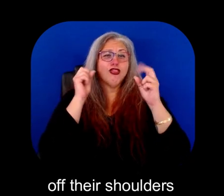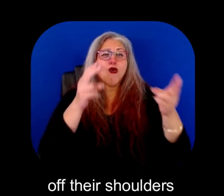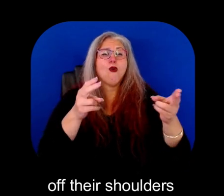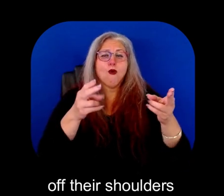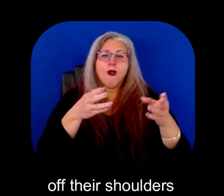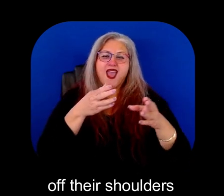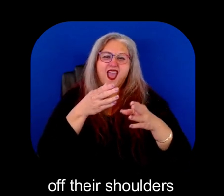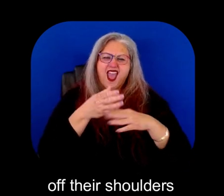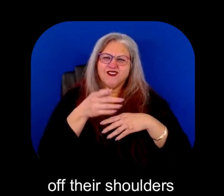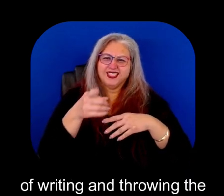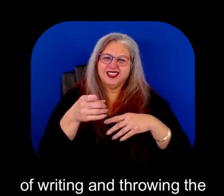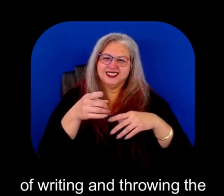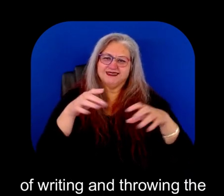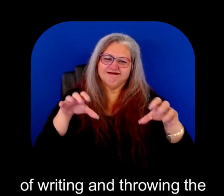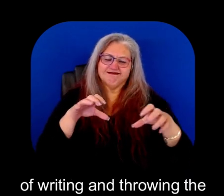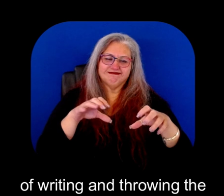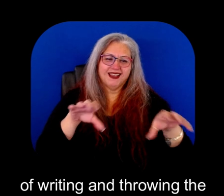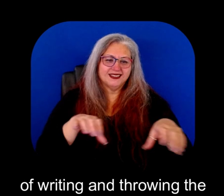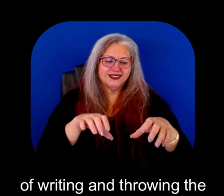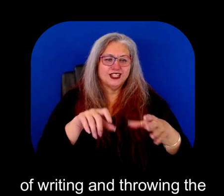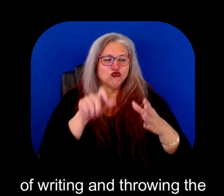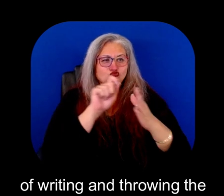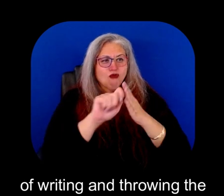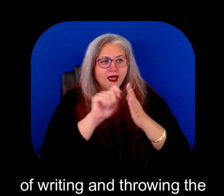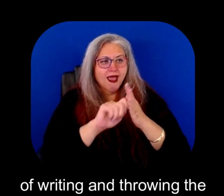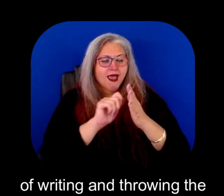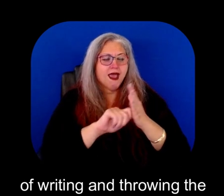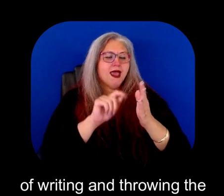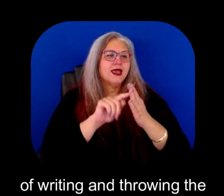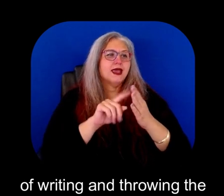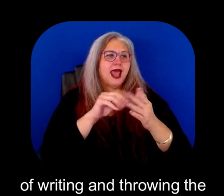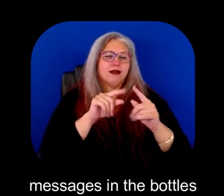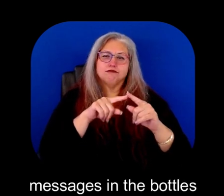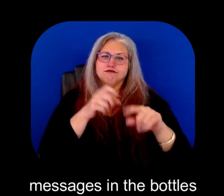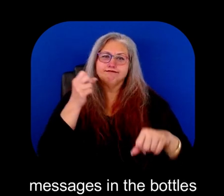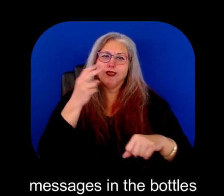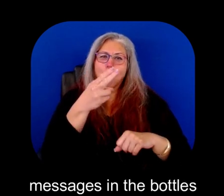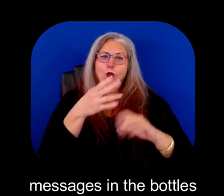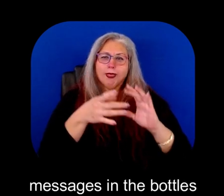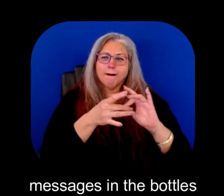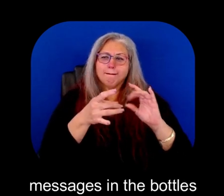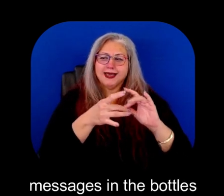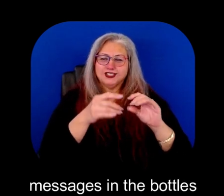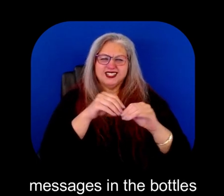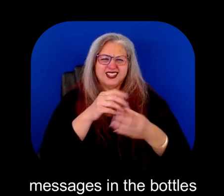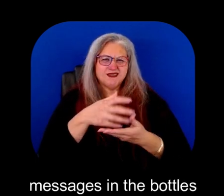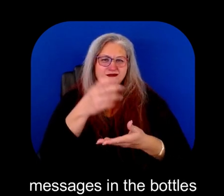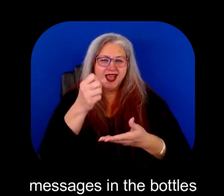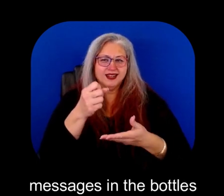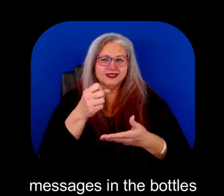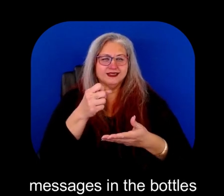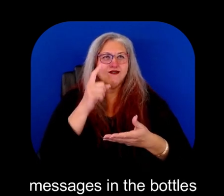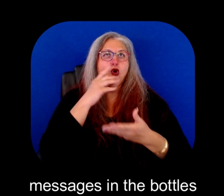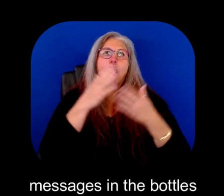doing this task of writing and throwing the messages in the bottles for